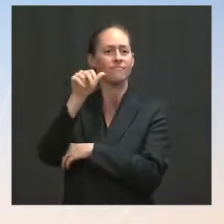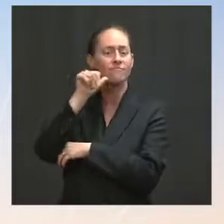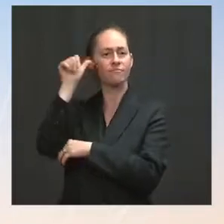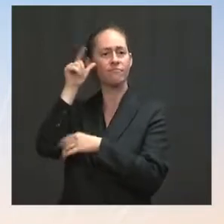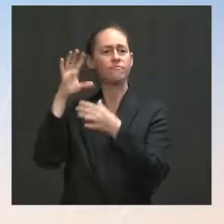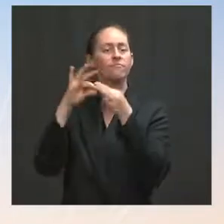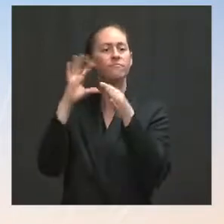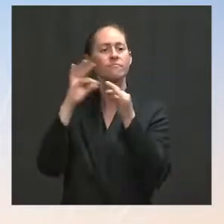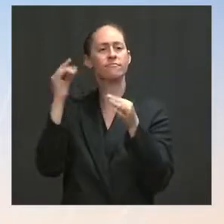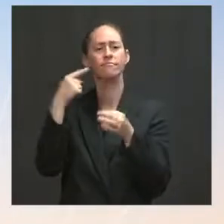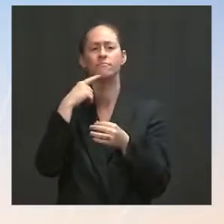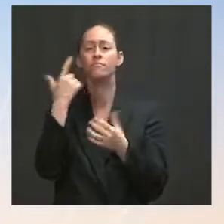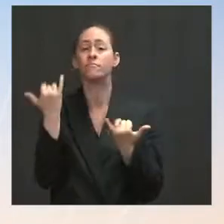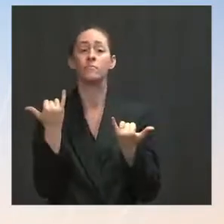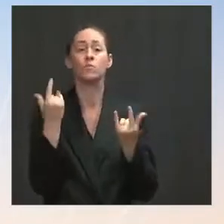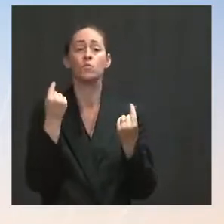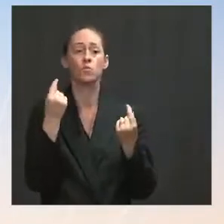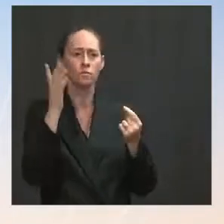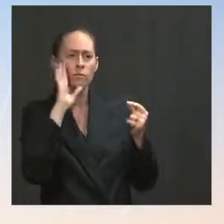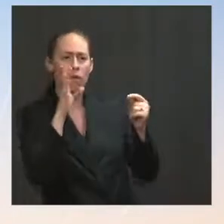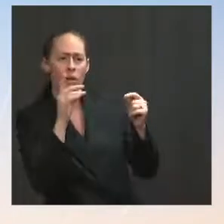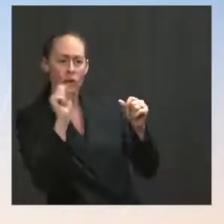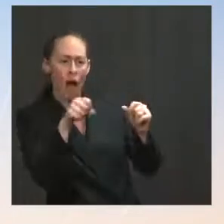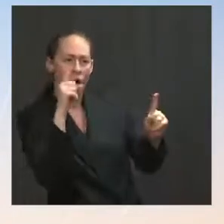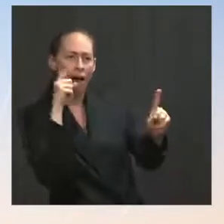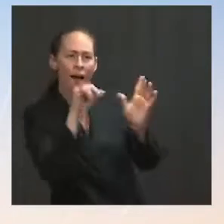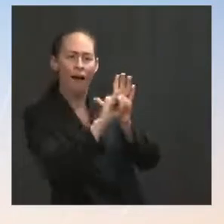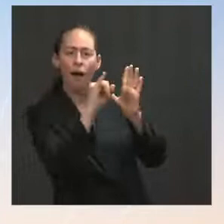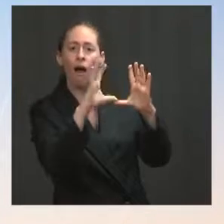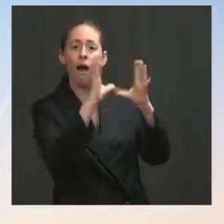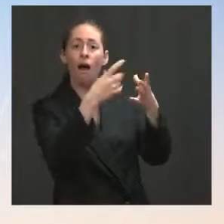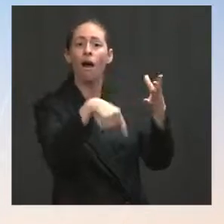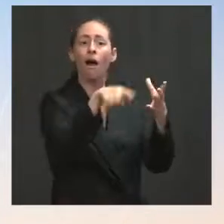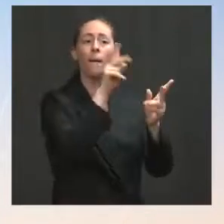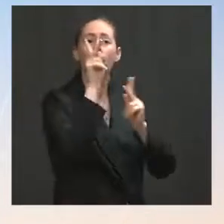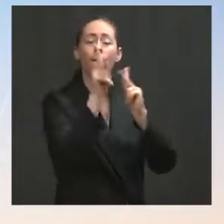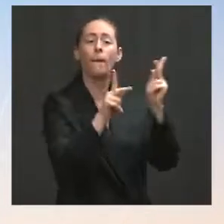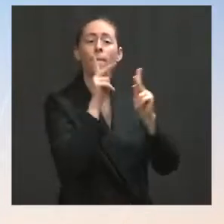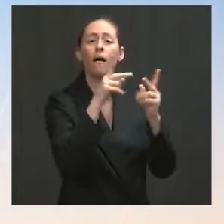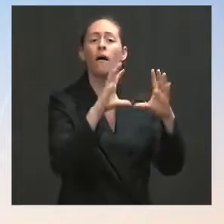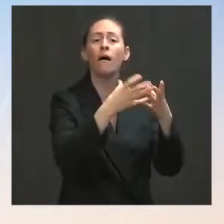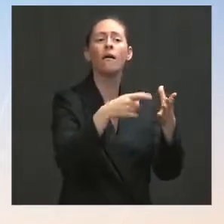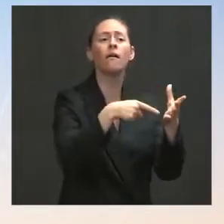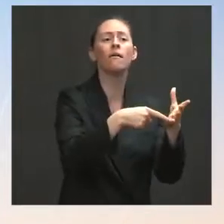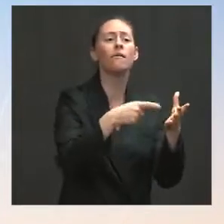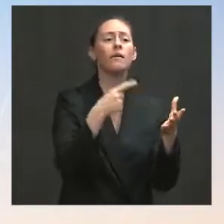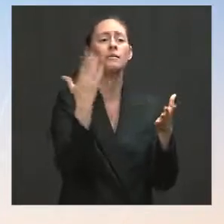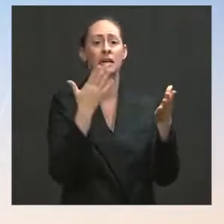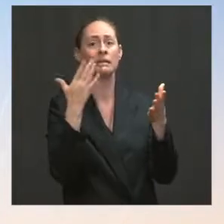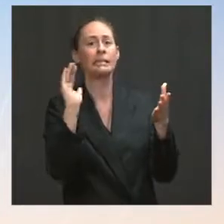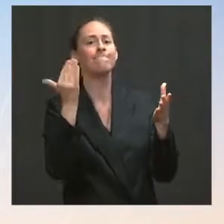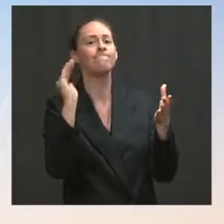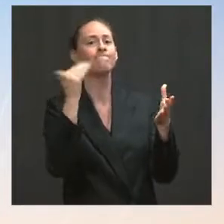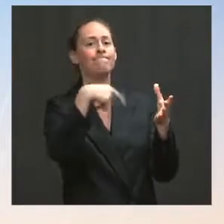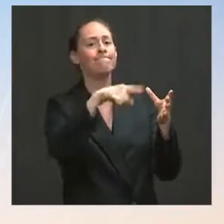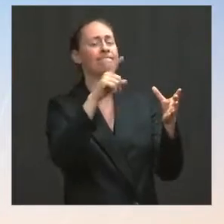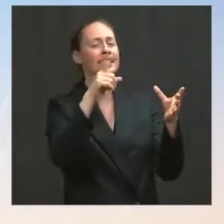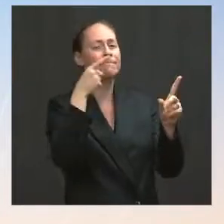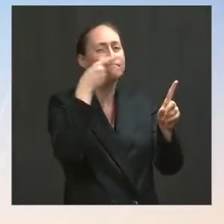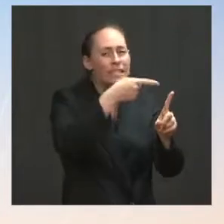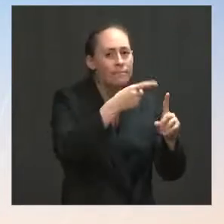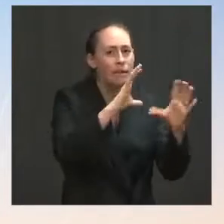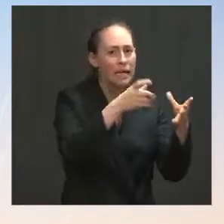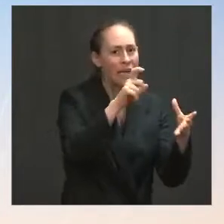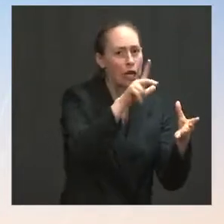of the population as well. It may not be all or nothing, but that's something that our scientists will continue to assess, and if they